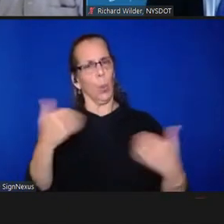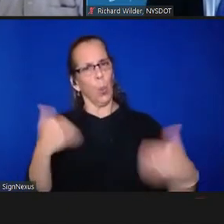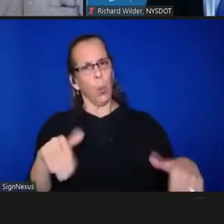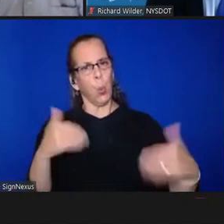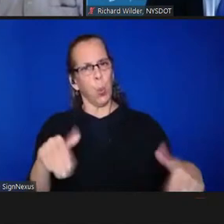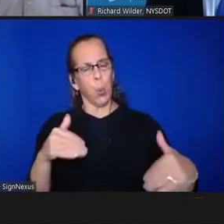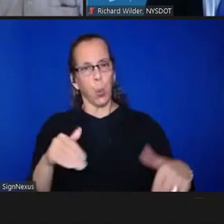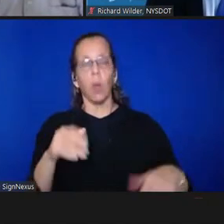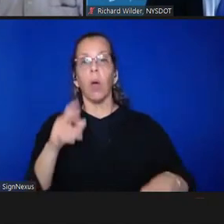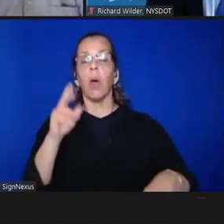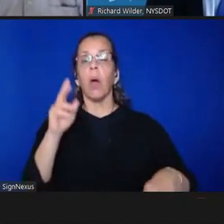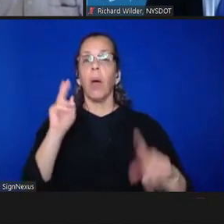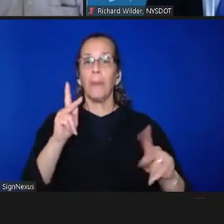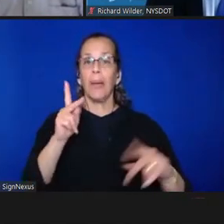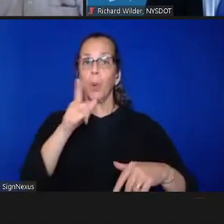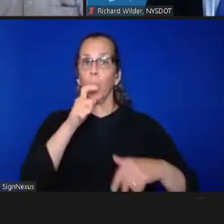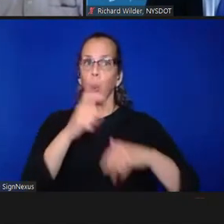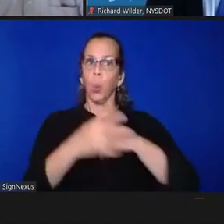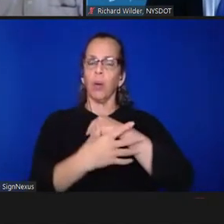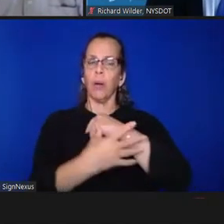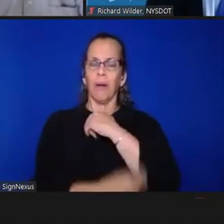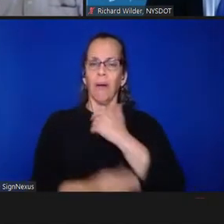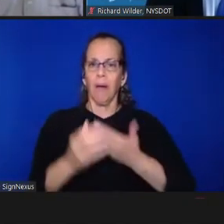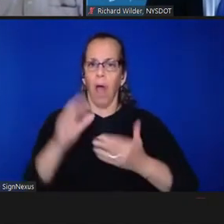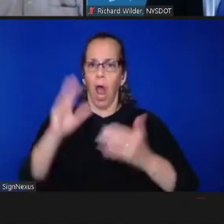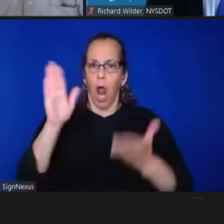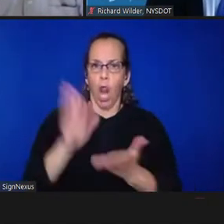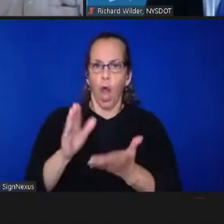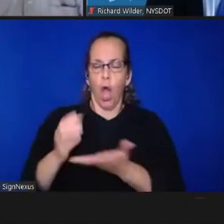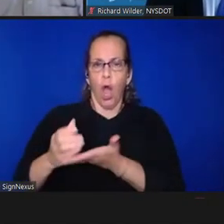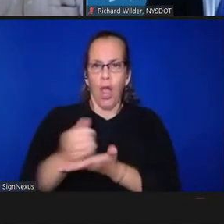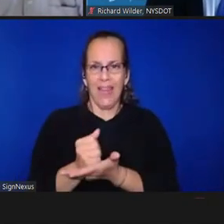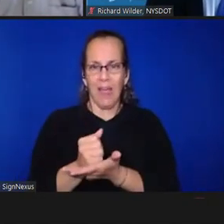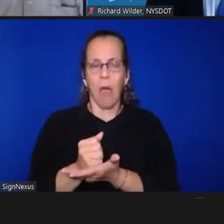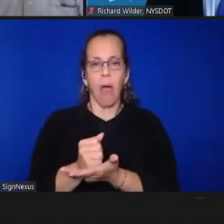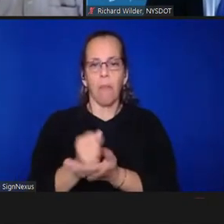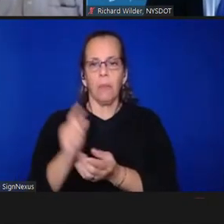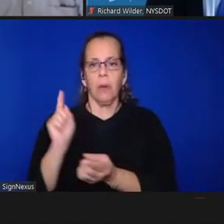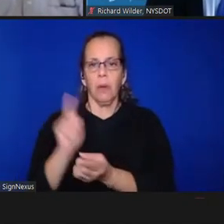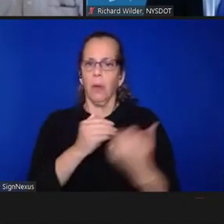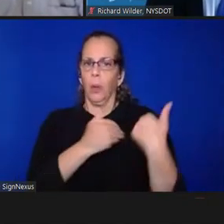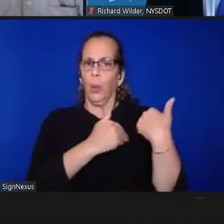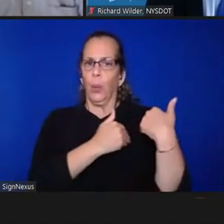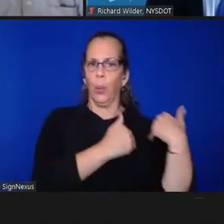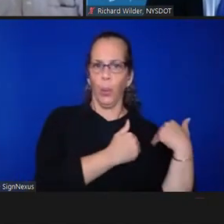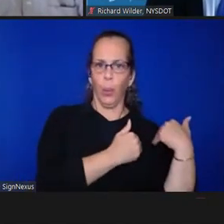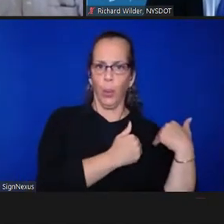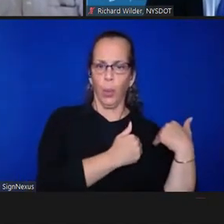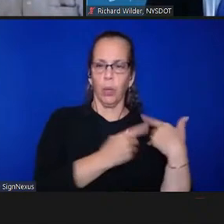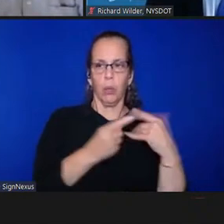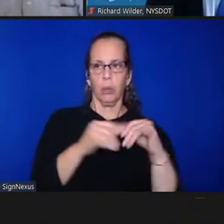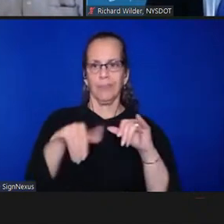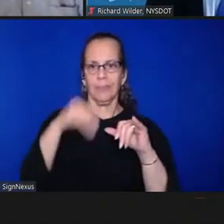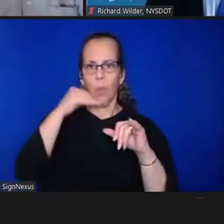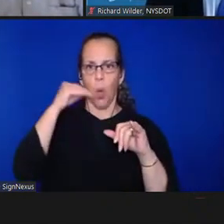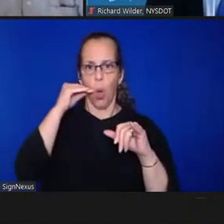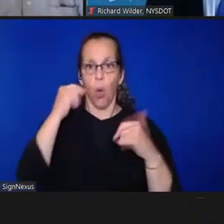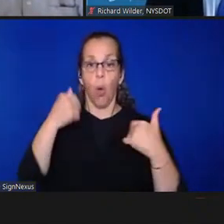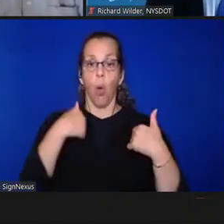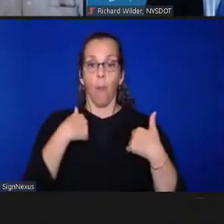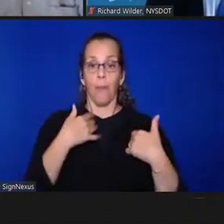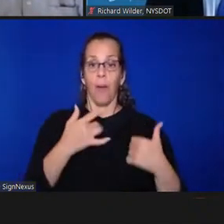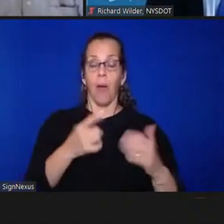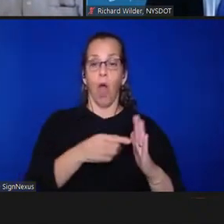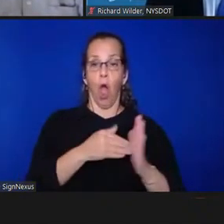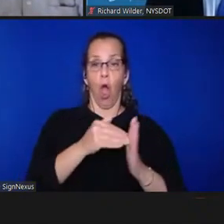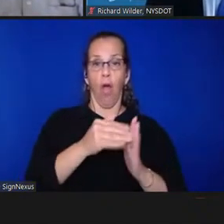workers off the roads and put those who have no choice under greater Financial duress with my current job I'm on the road before 5 a.m until my destination